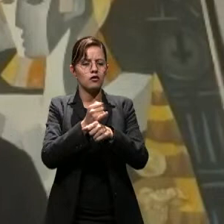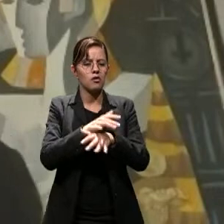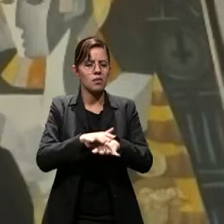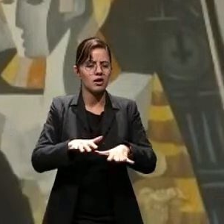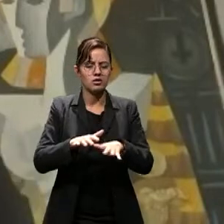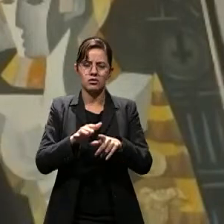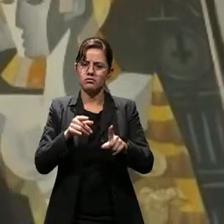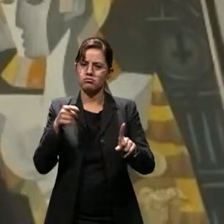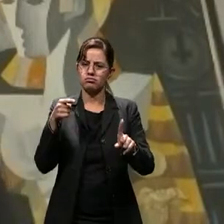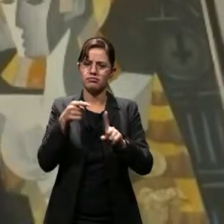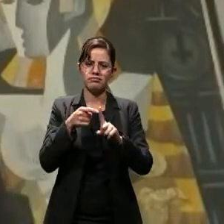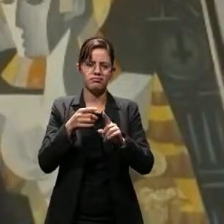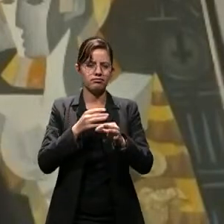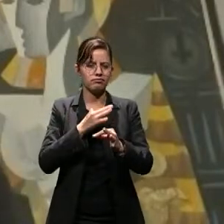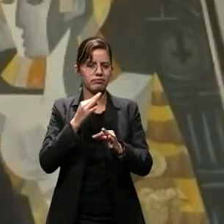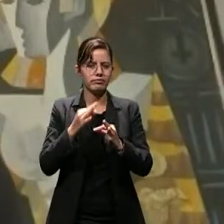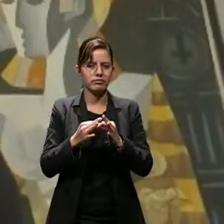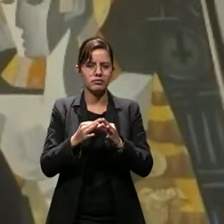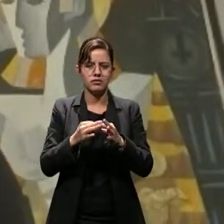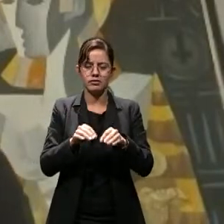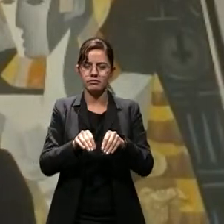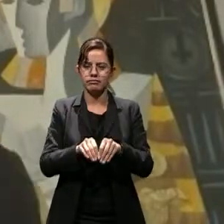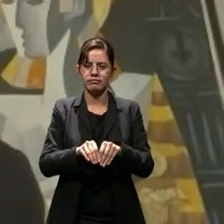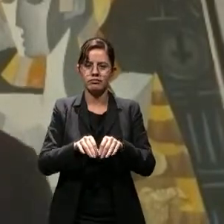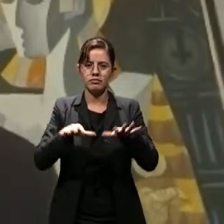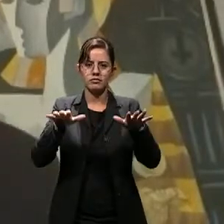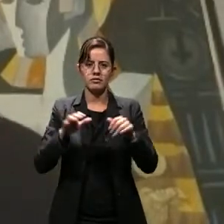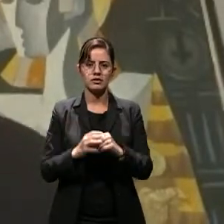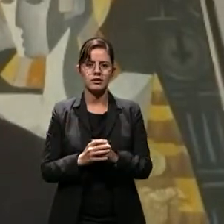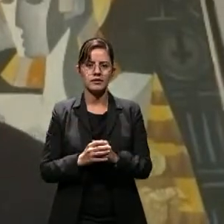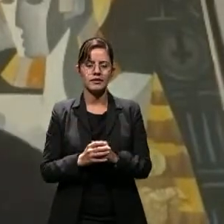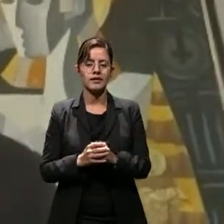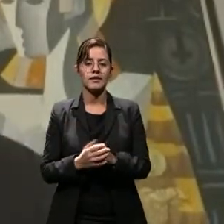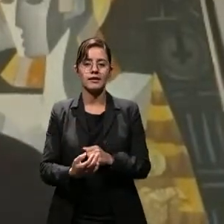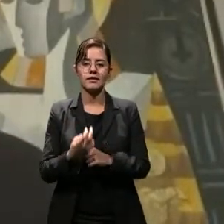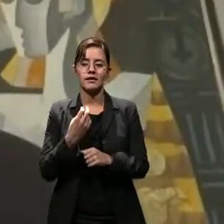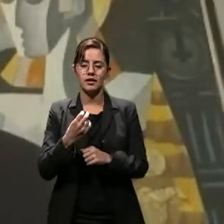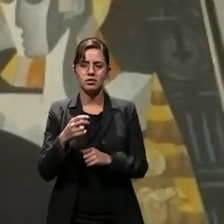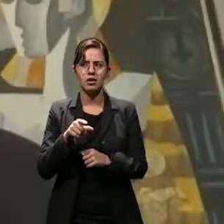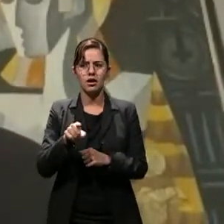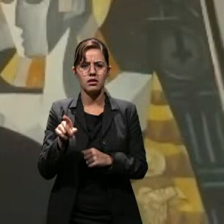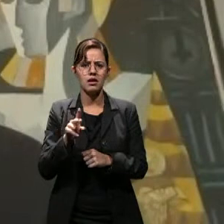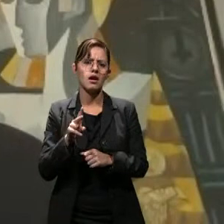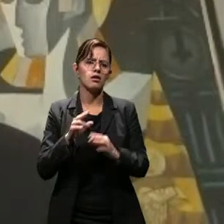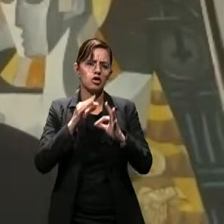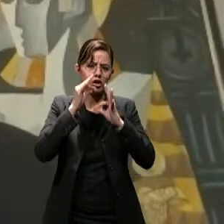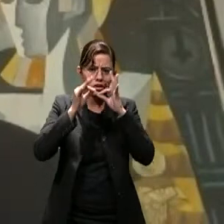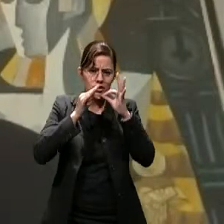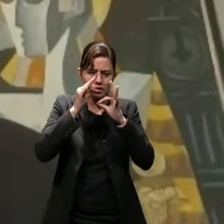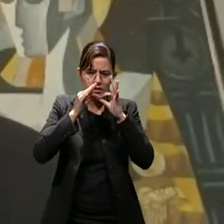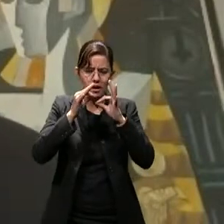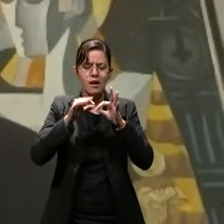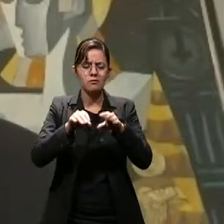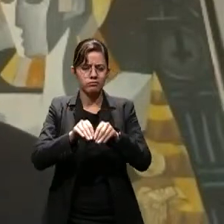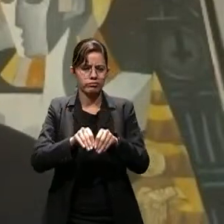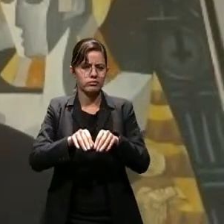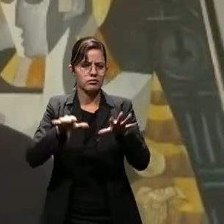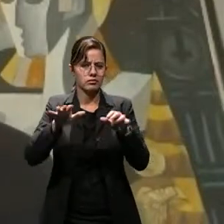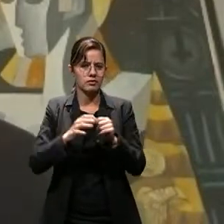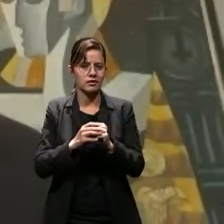giving you information, correct information, exact information, and all information that has some kind of news